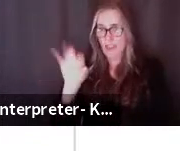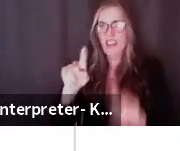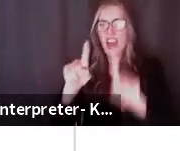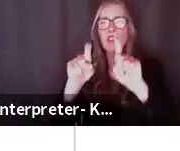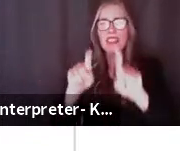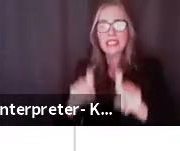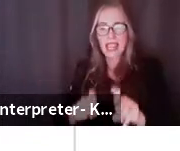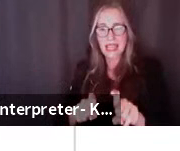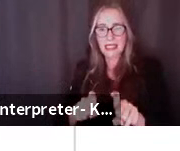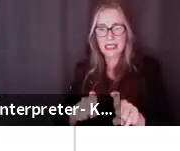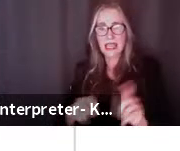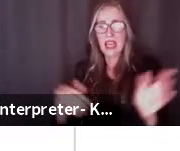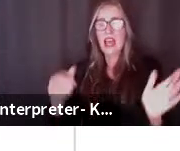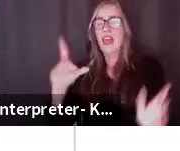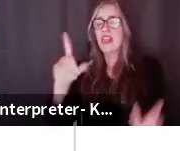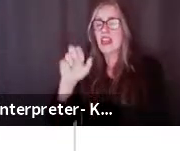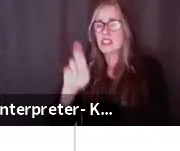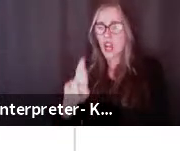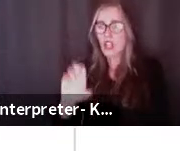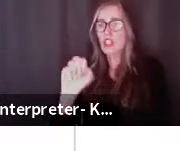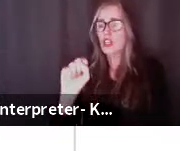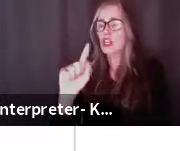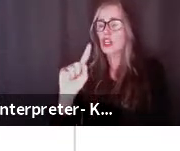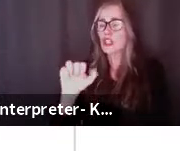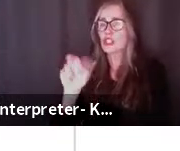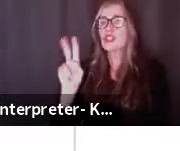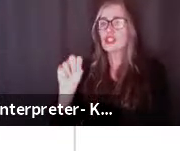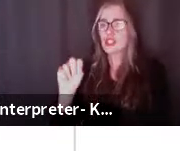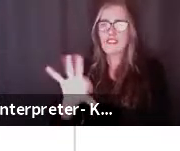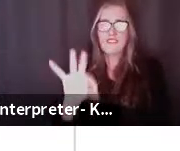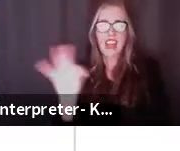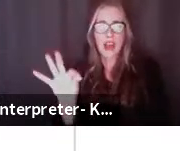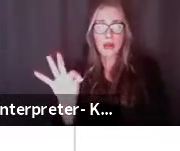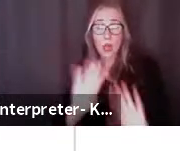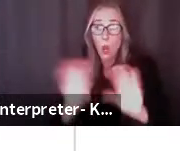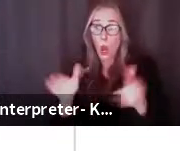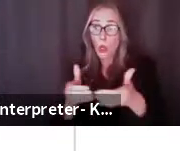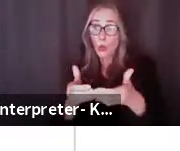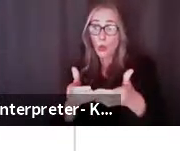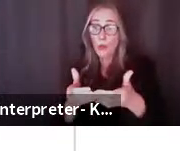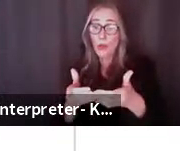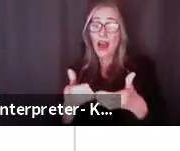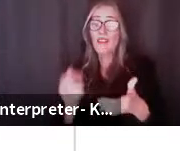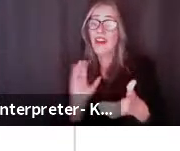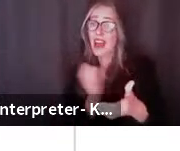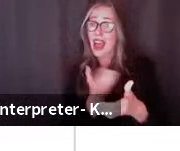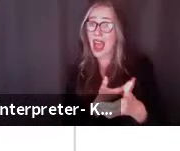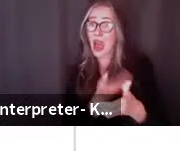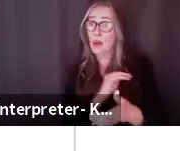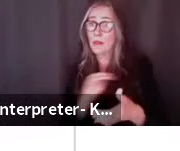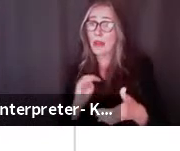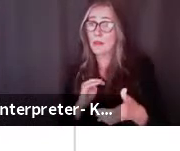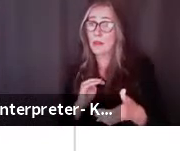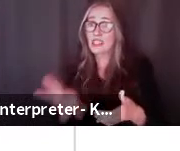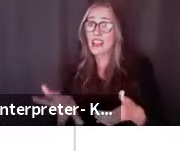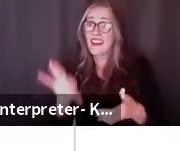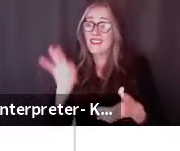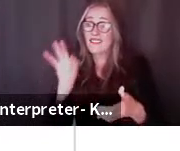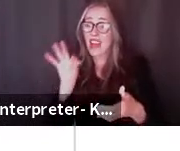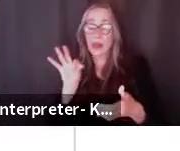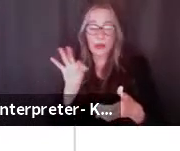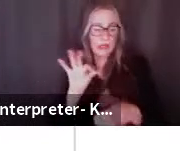a group of the lab's core members created a comprehensive database that